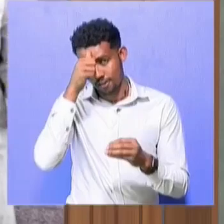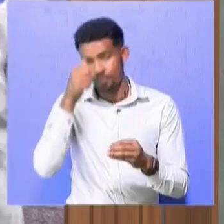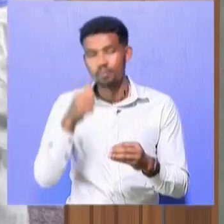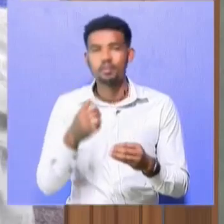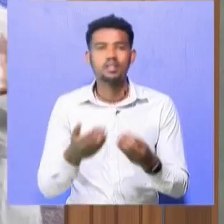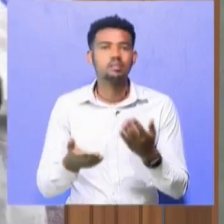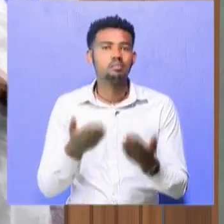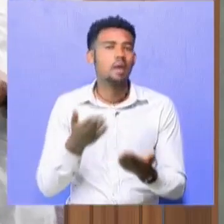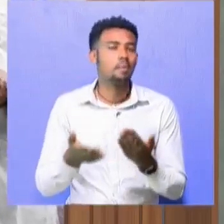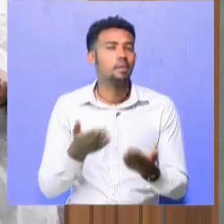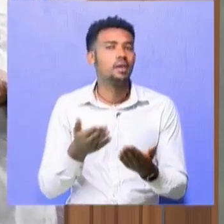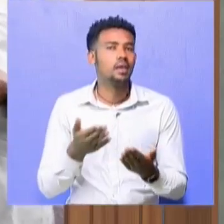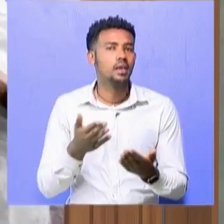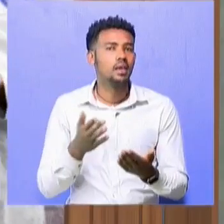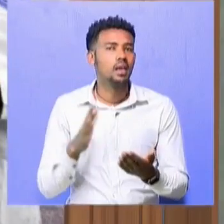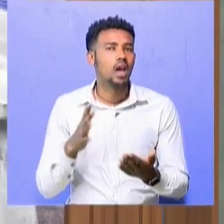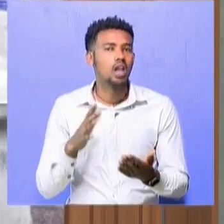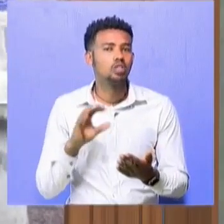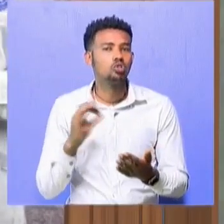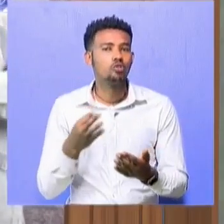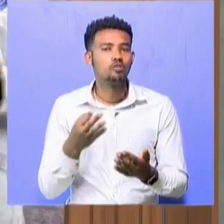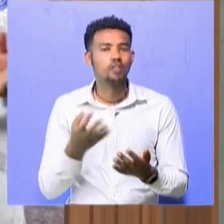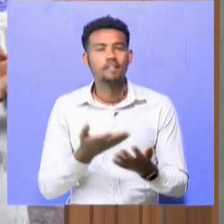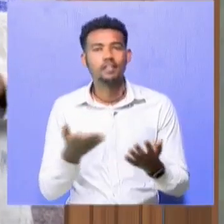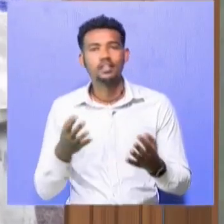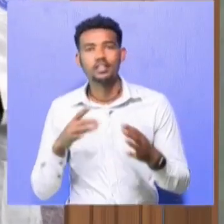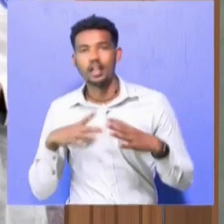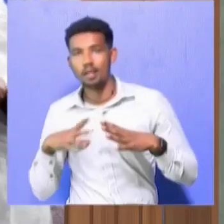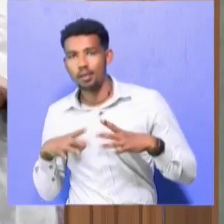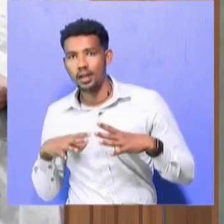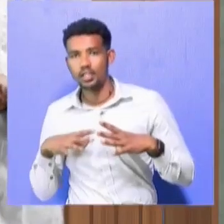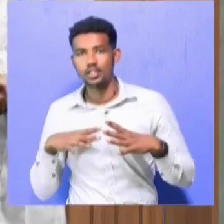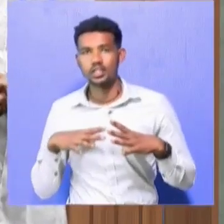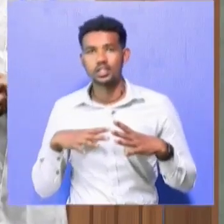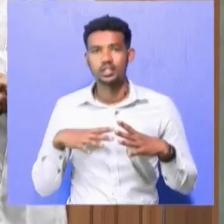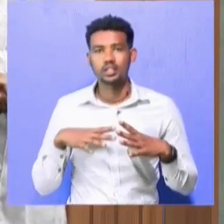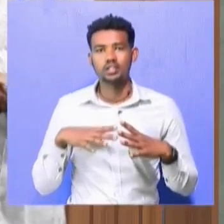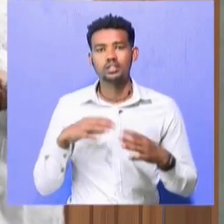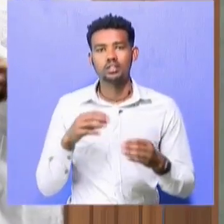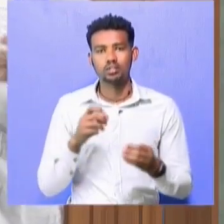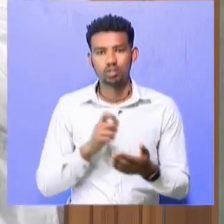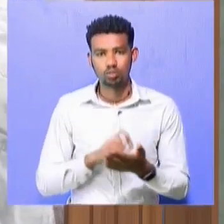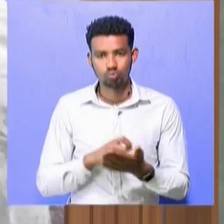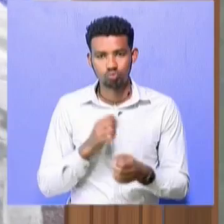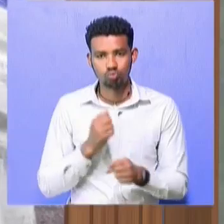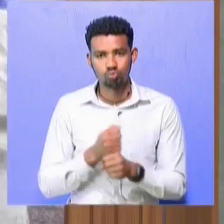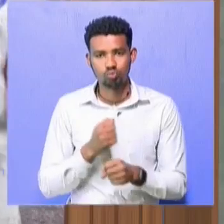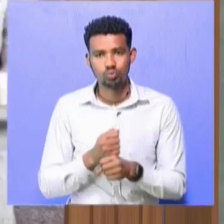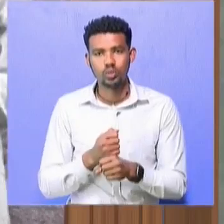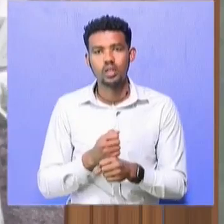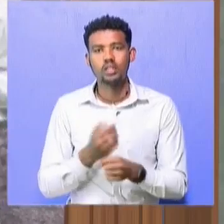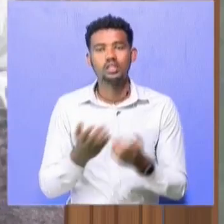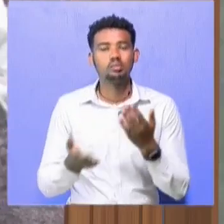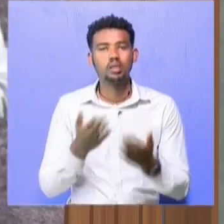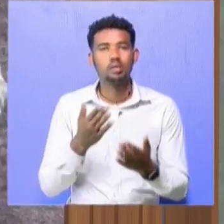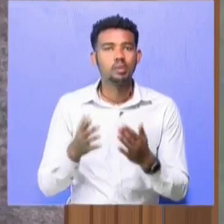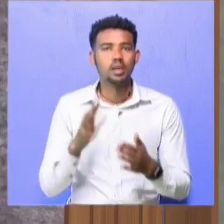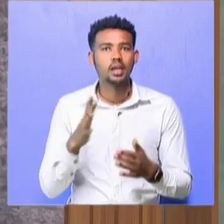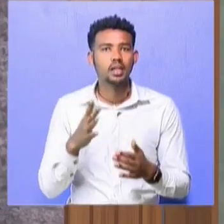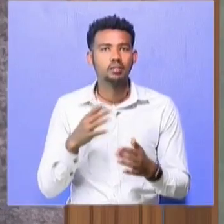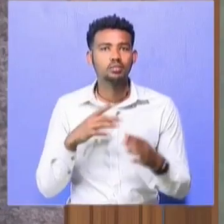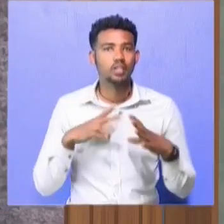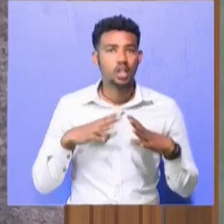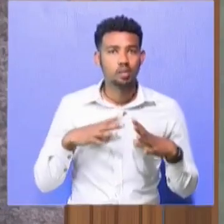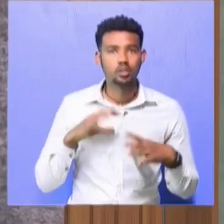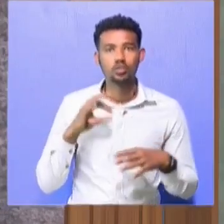be a kind of event to celebrate Culture Day. It may be a kind of celebration